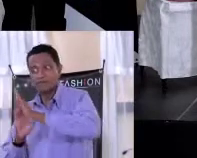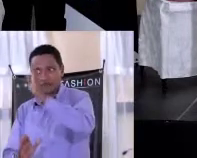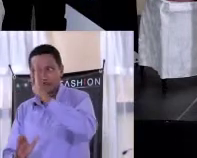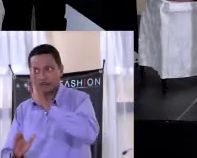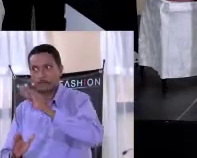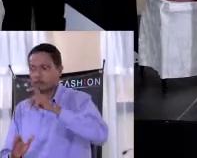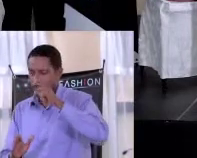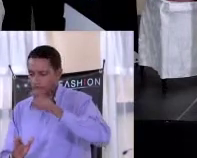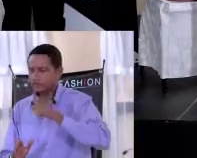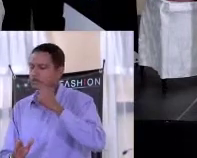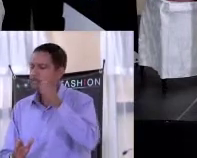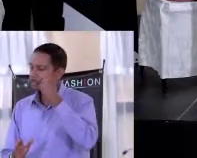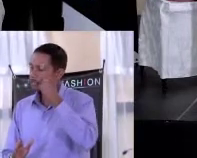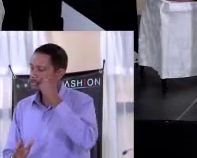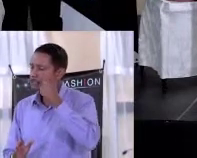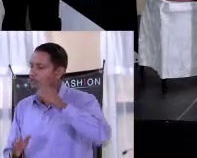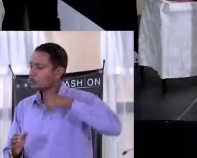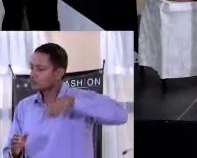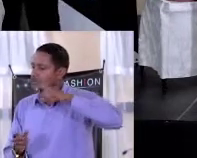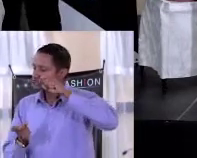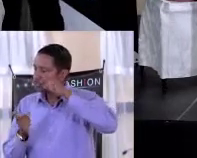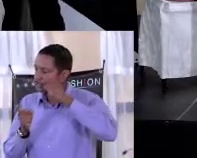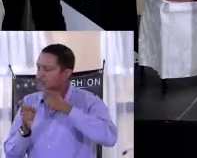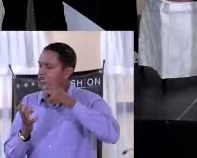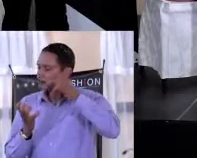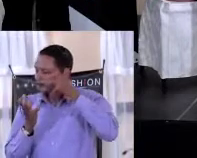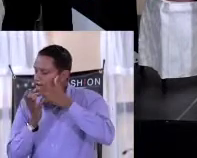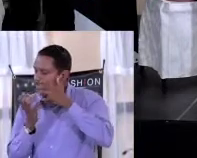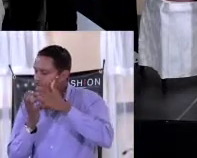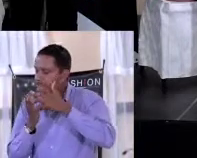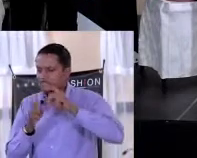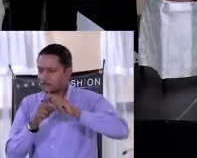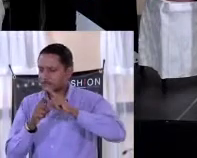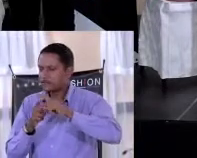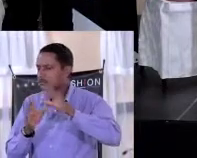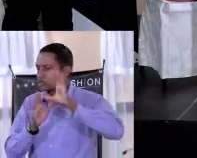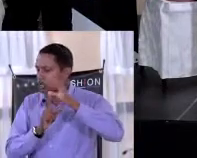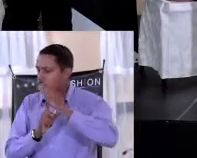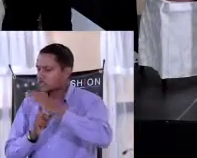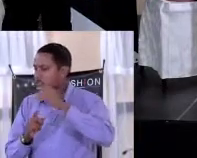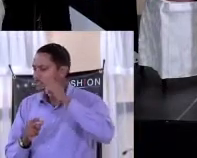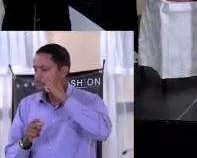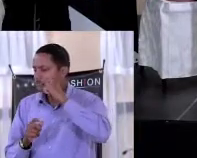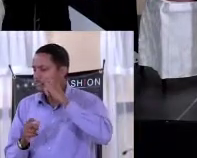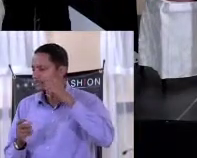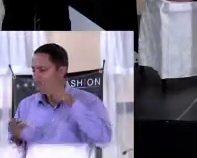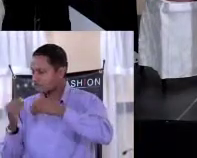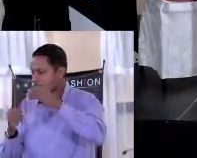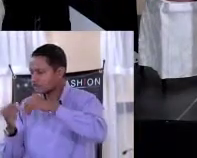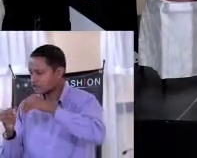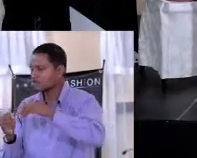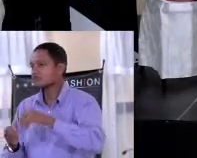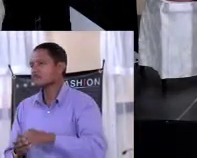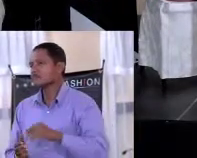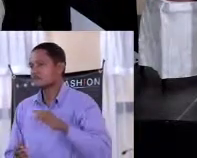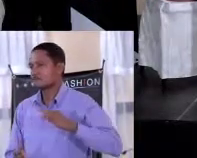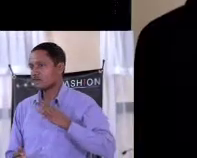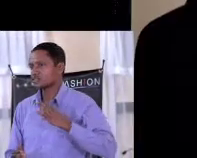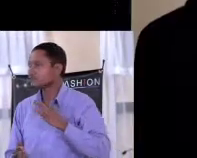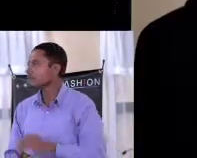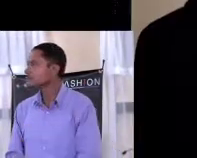unapologetically. Okay. So then, I think